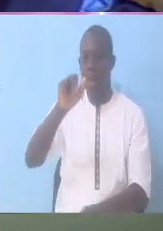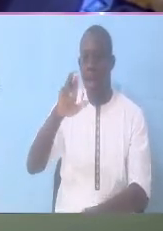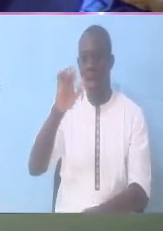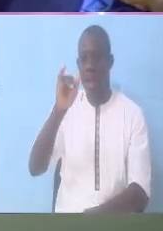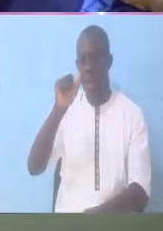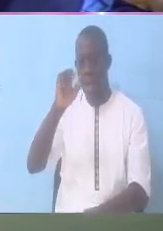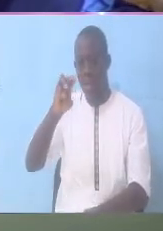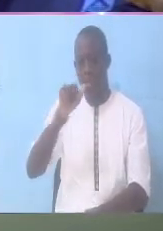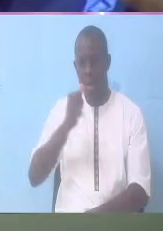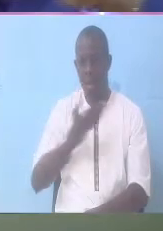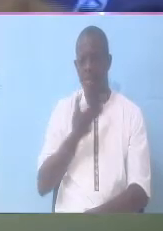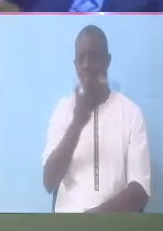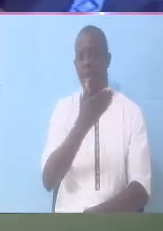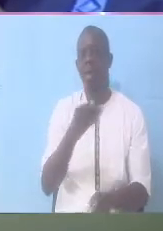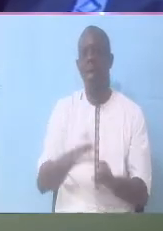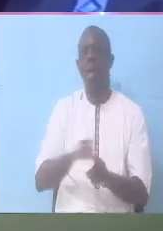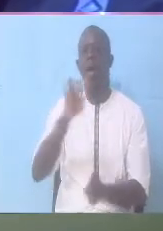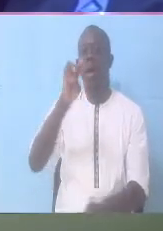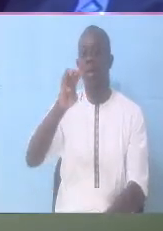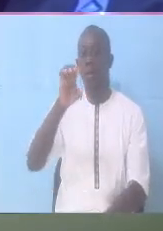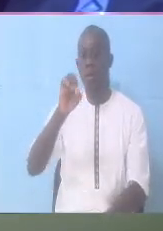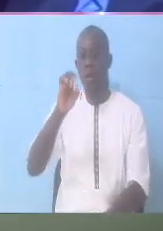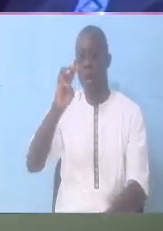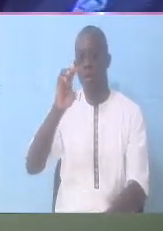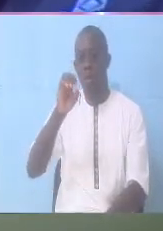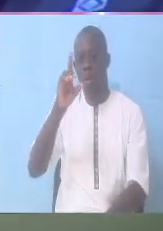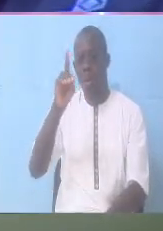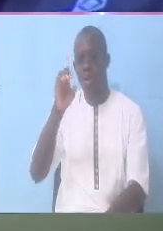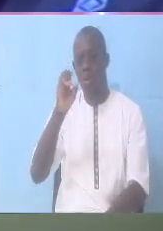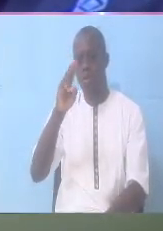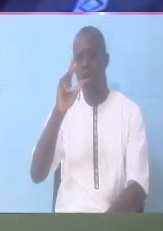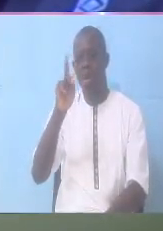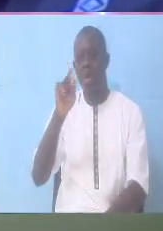Cham. Modu Kadi Cham.